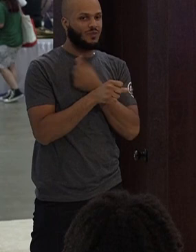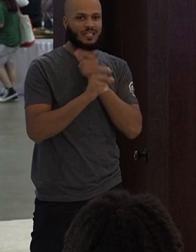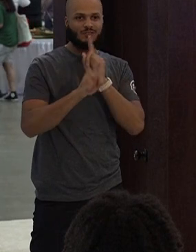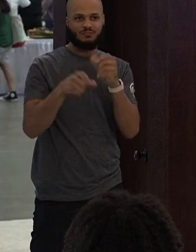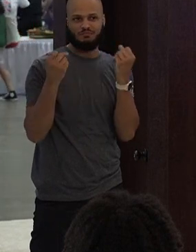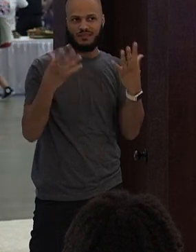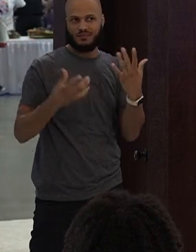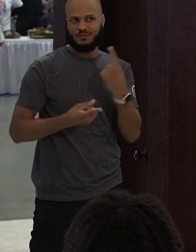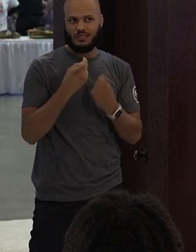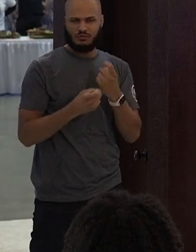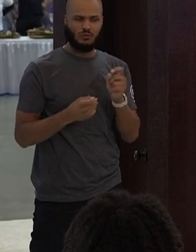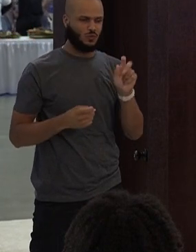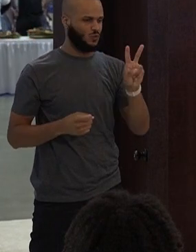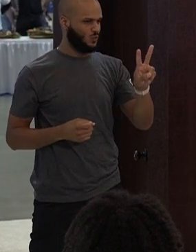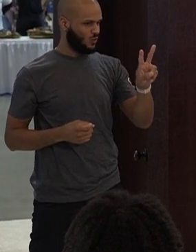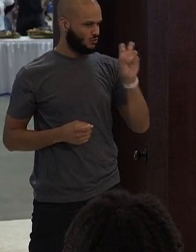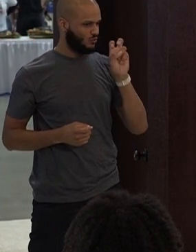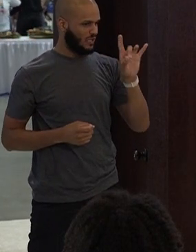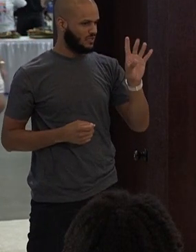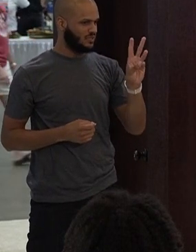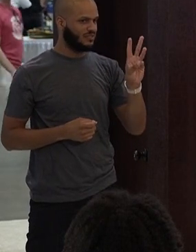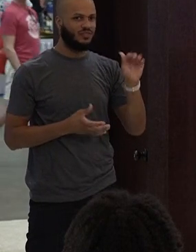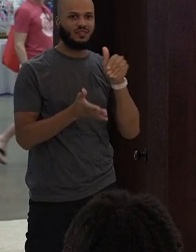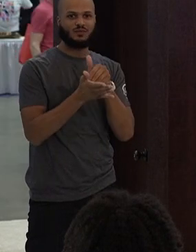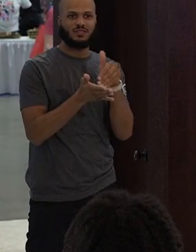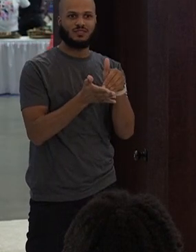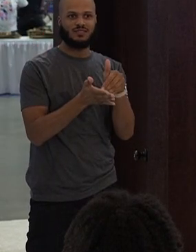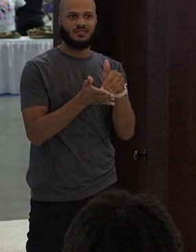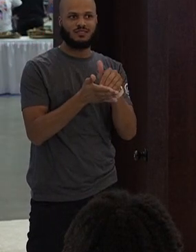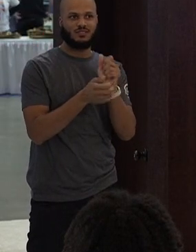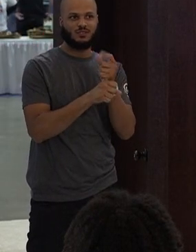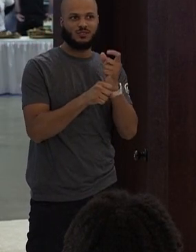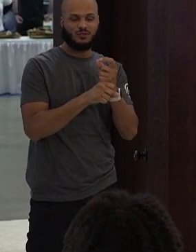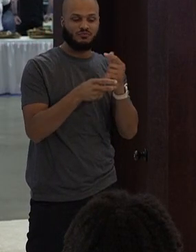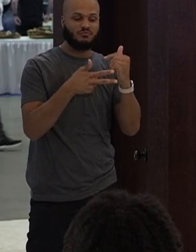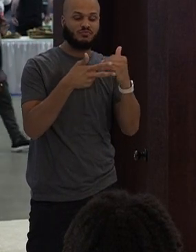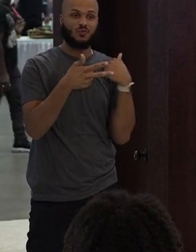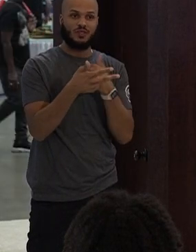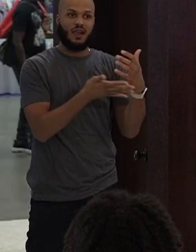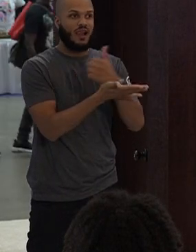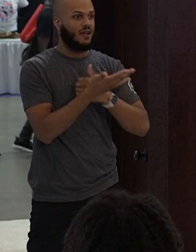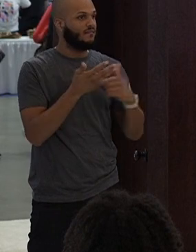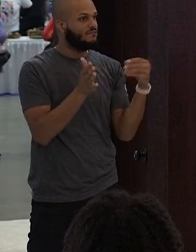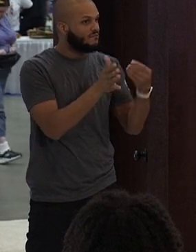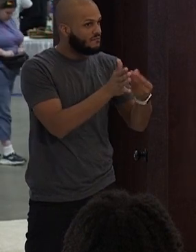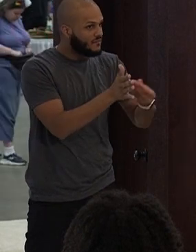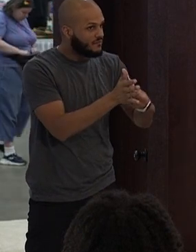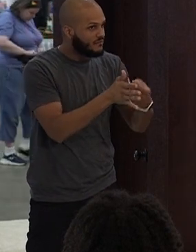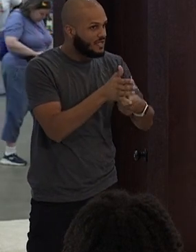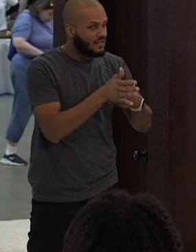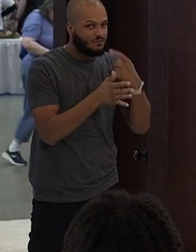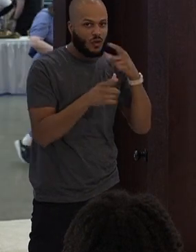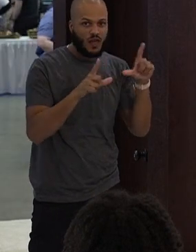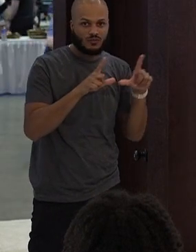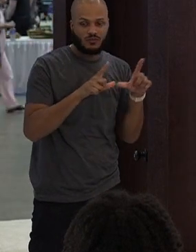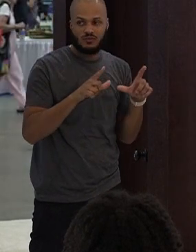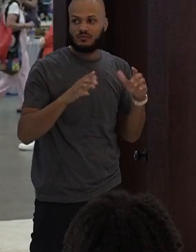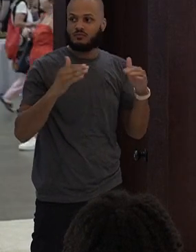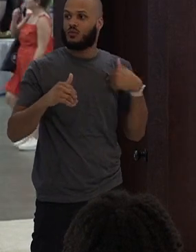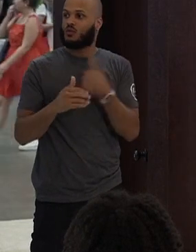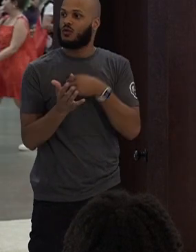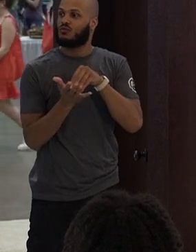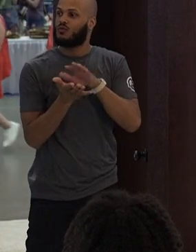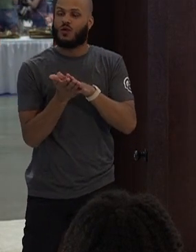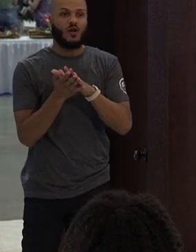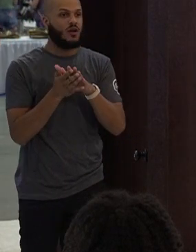questions, 286,000 a year. We collect fees for licensing. We also record